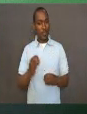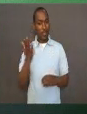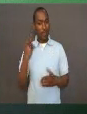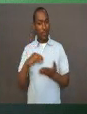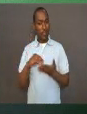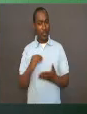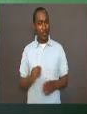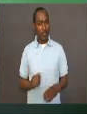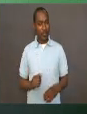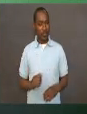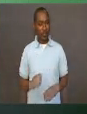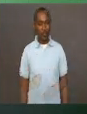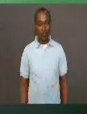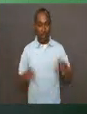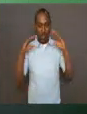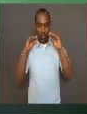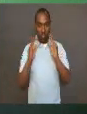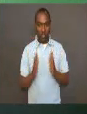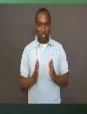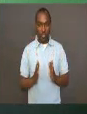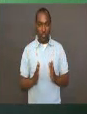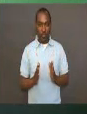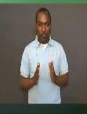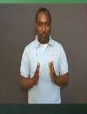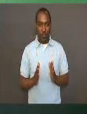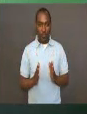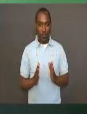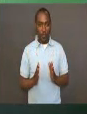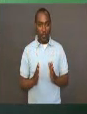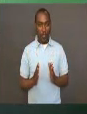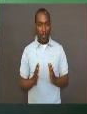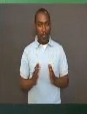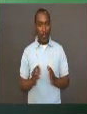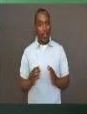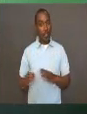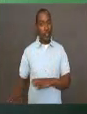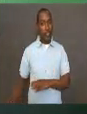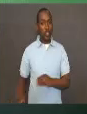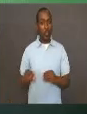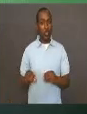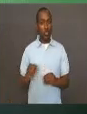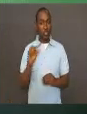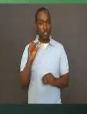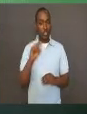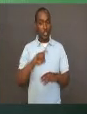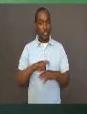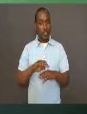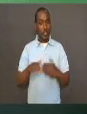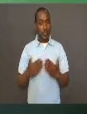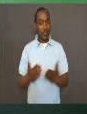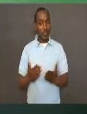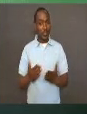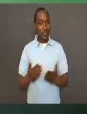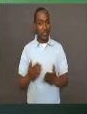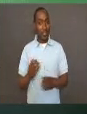listed? Teacher, why don't we have the students take a moment to